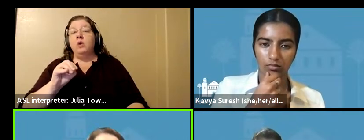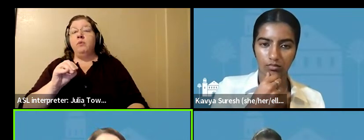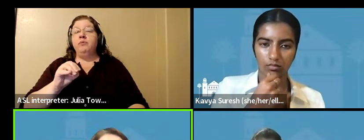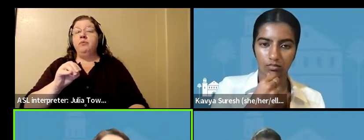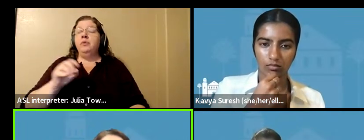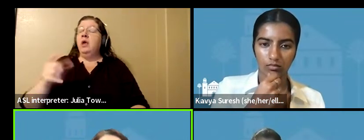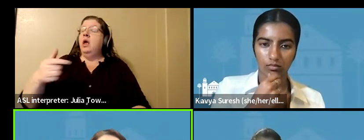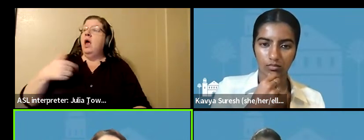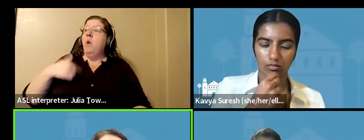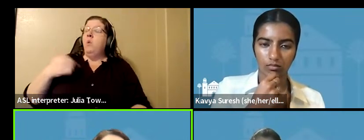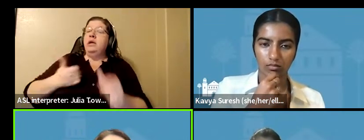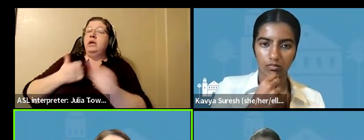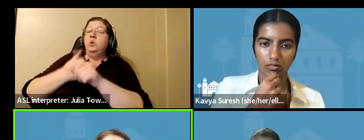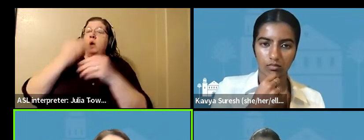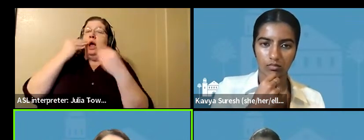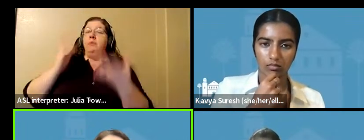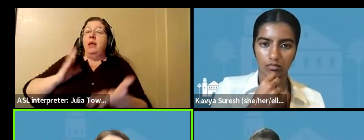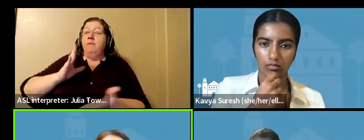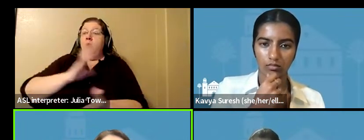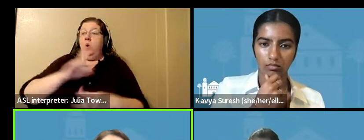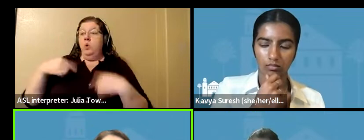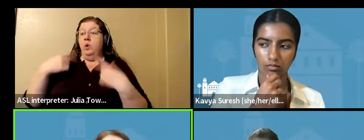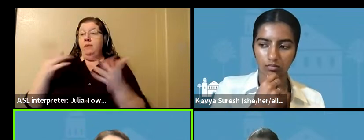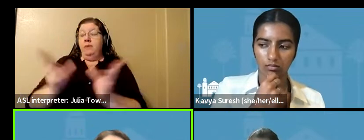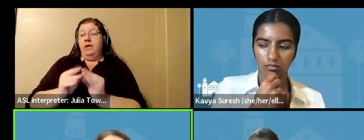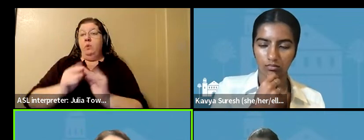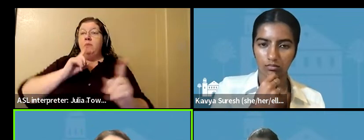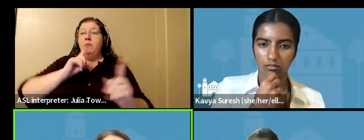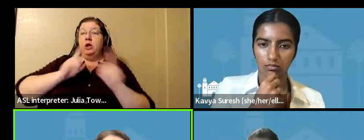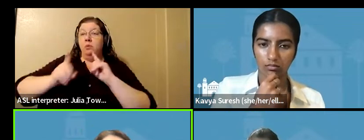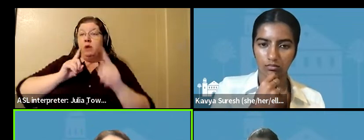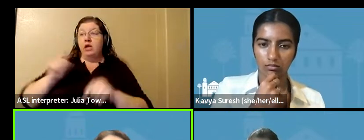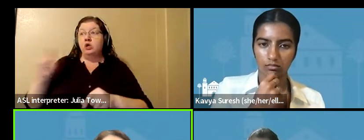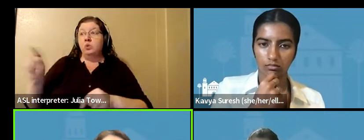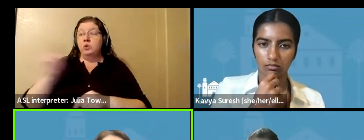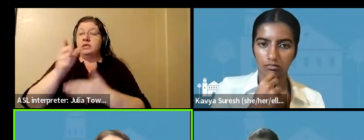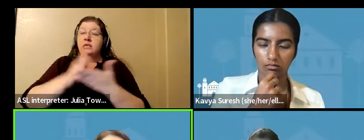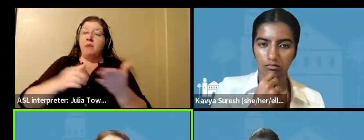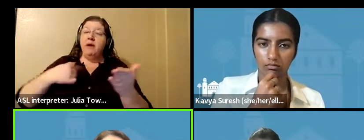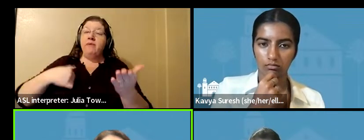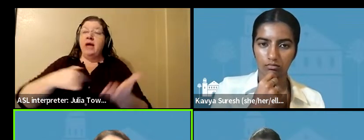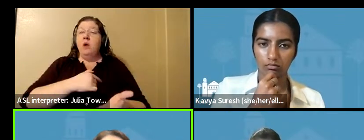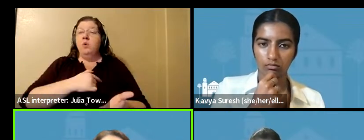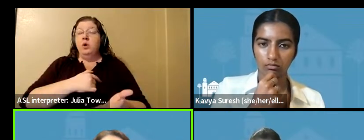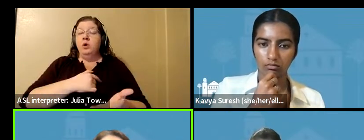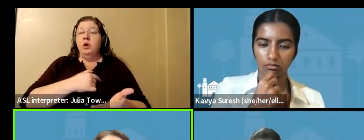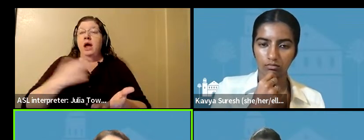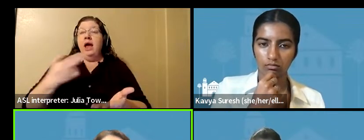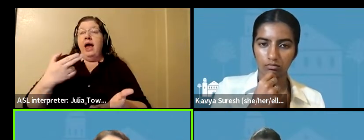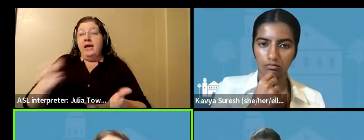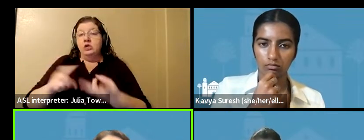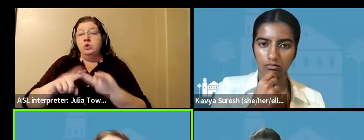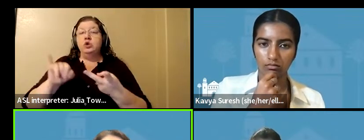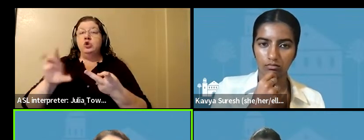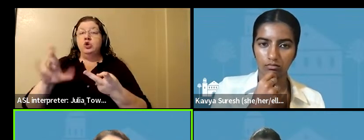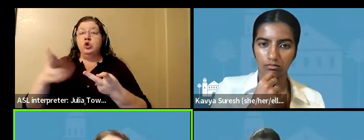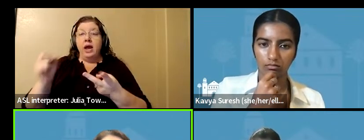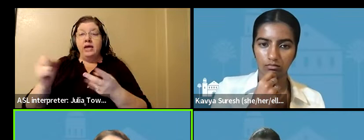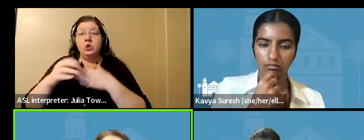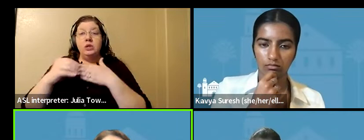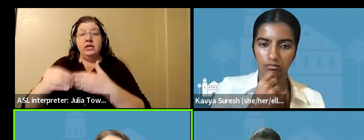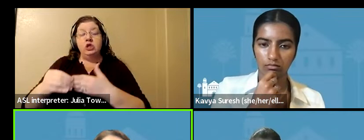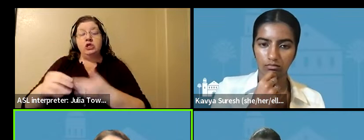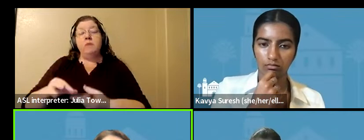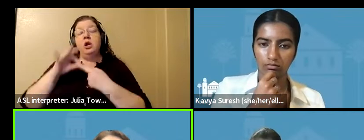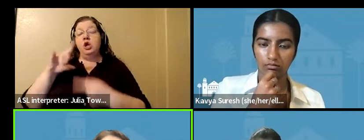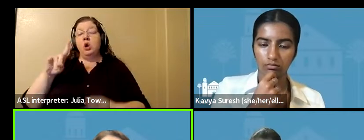want to update the board as we've been in this meeting, we've been in communication with some of our high school and junior high school leaders, particularly Dos Pueblos